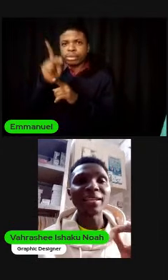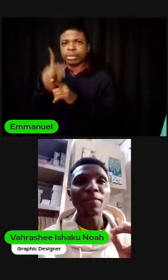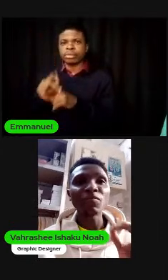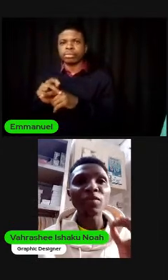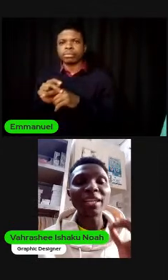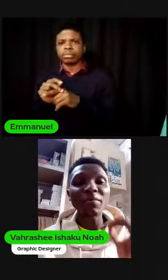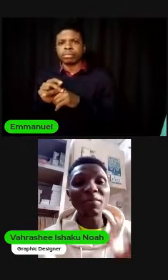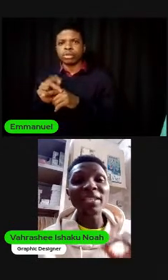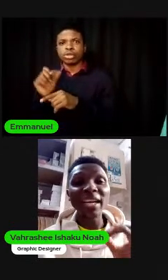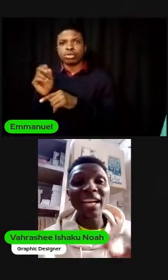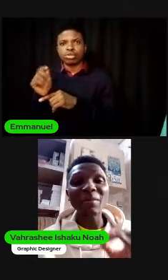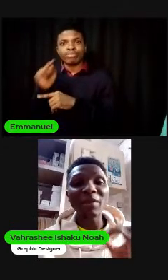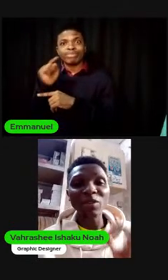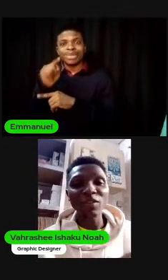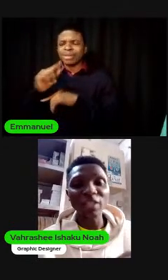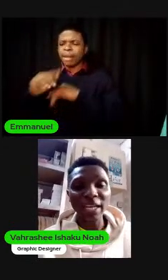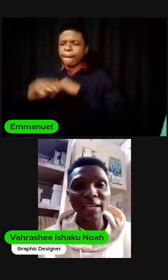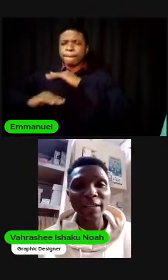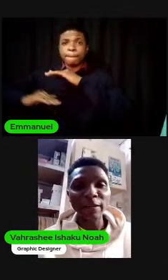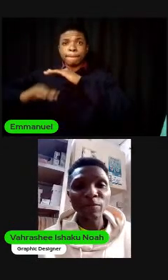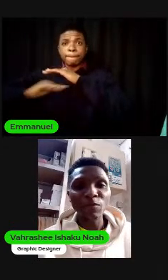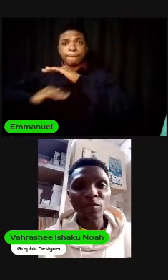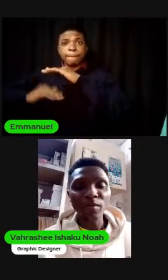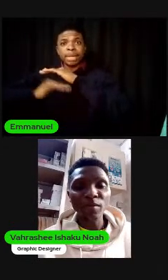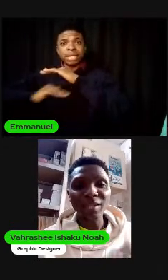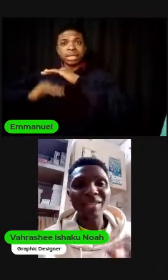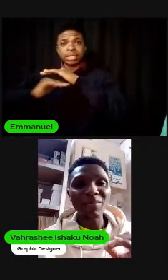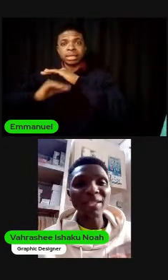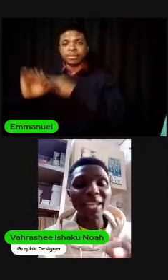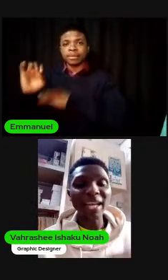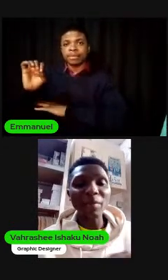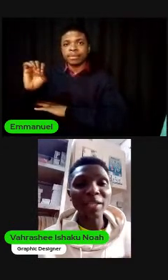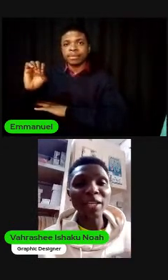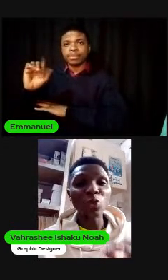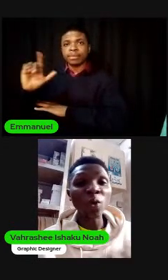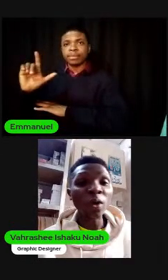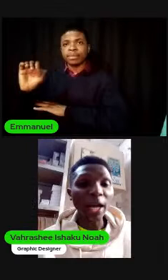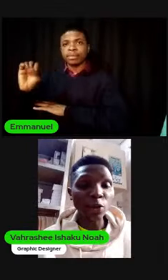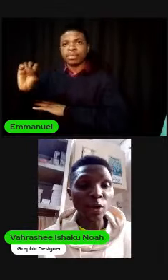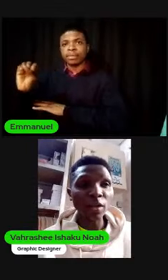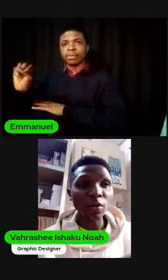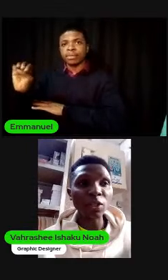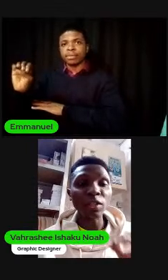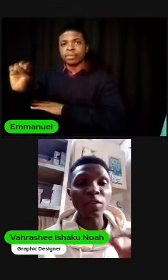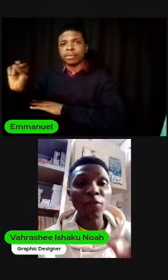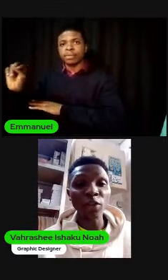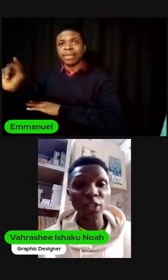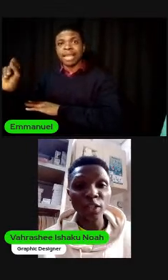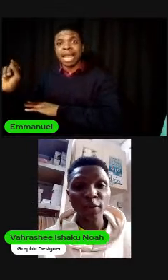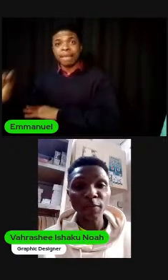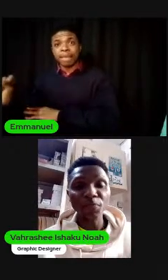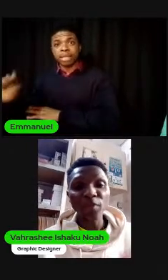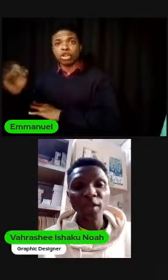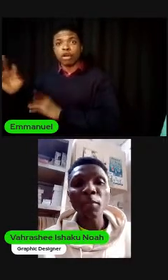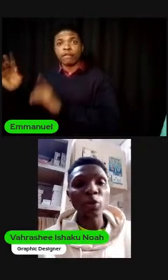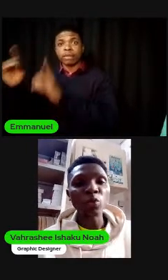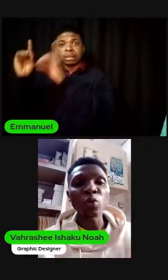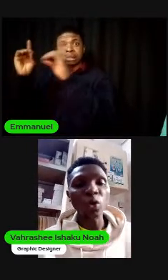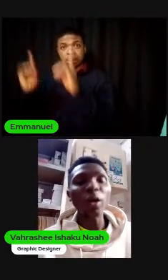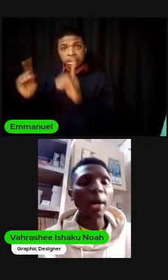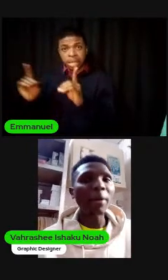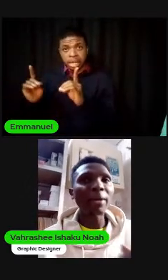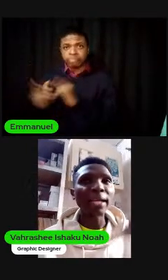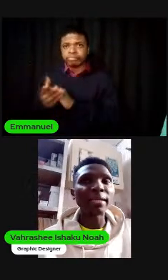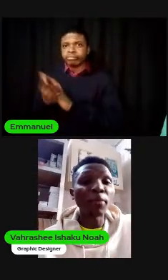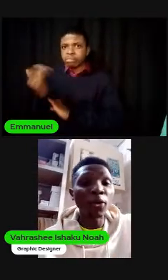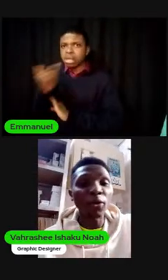design. These are the basic elements of design. These are the basic element. There is one actually which is the font, but we'll